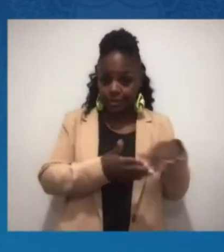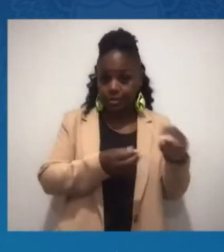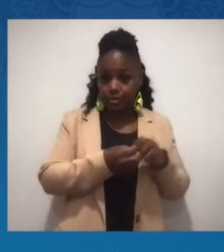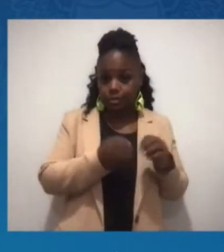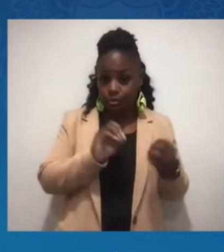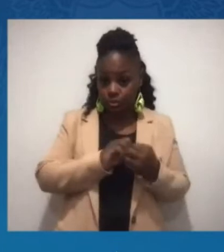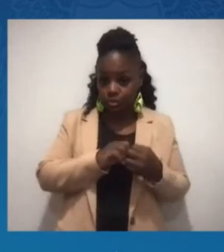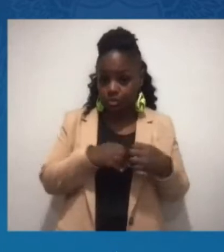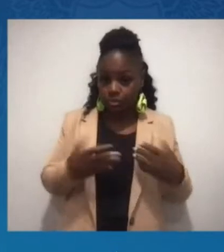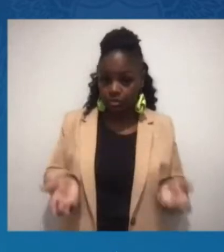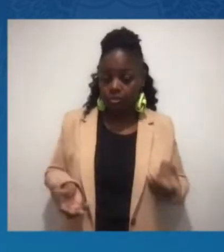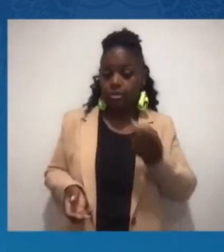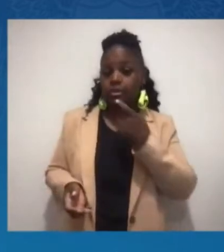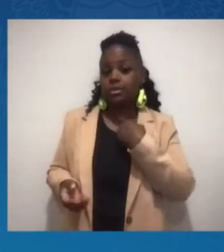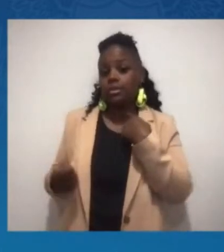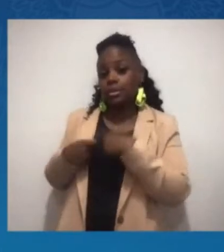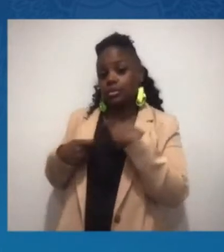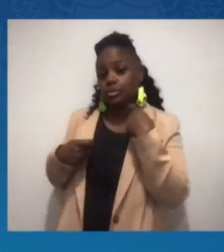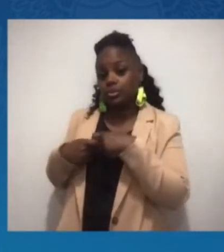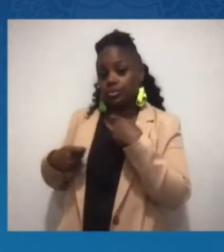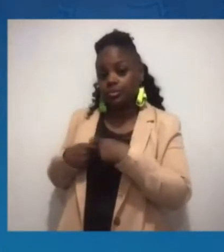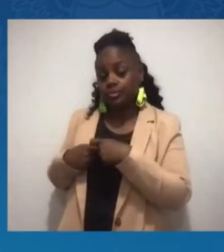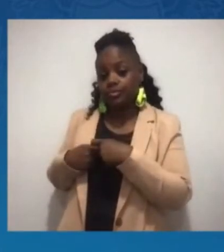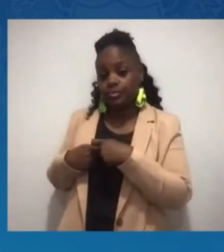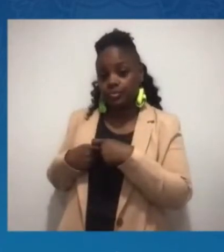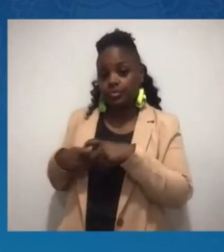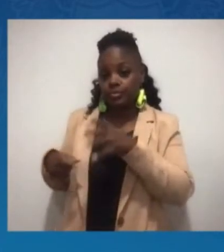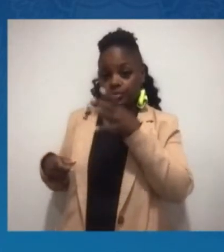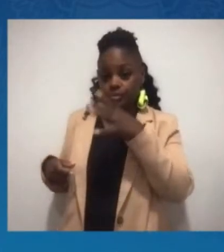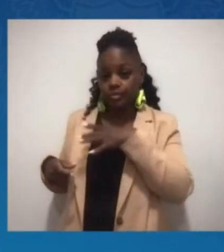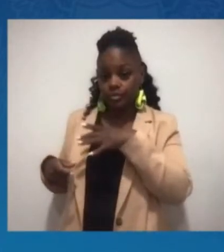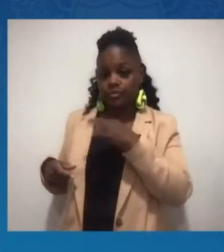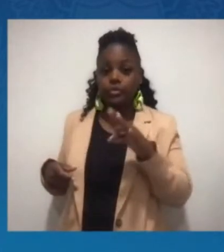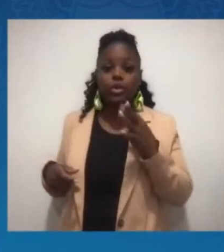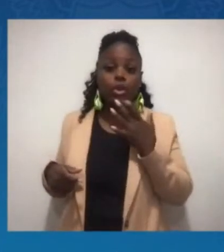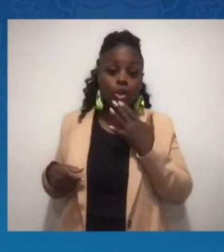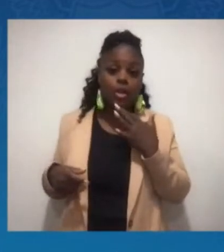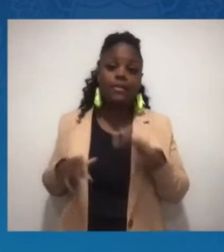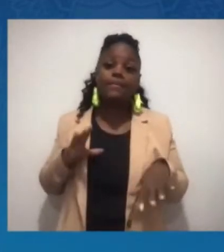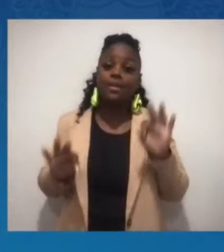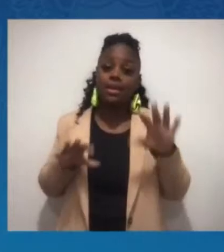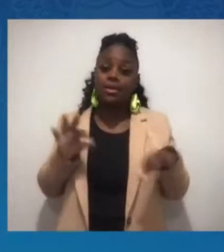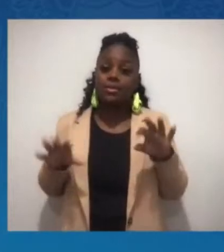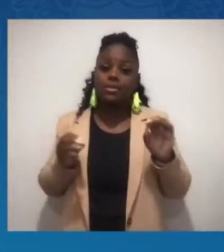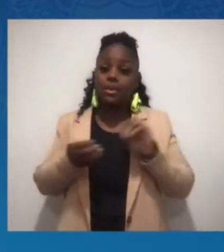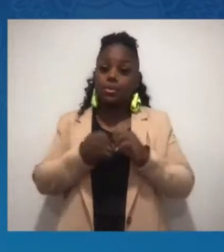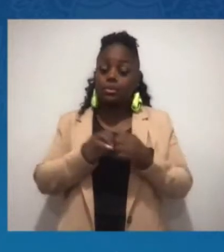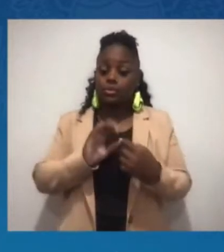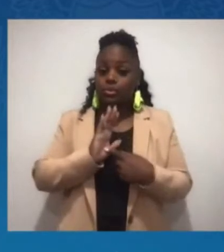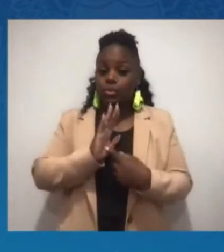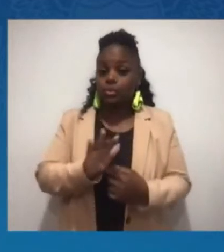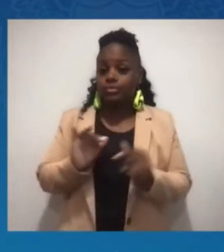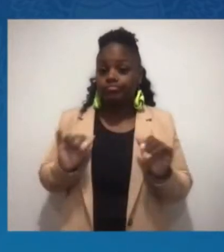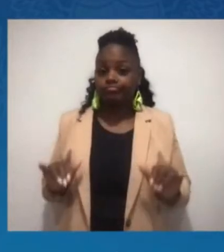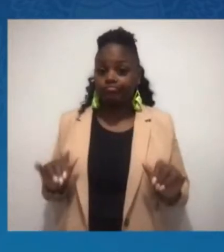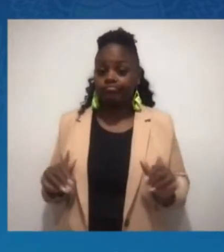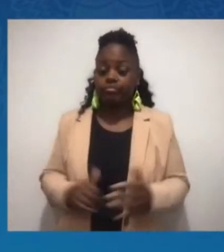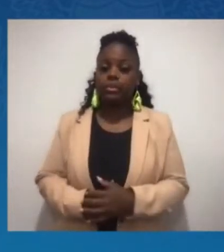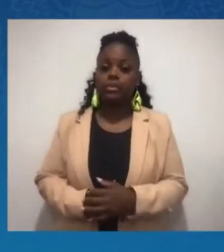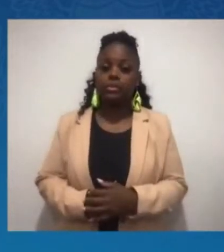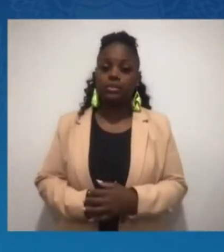Latinas and people, women of color, you will find that in particular when we've studied, because the numbers are